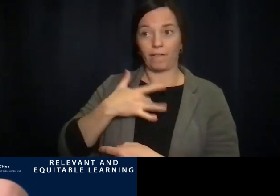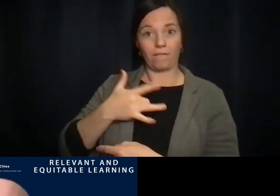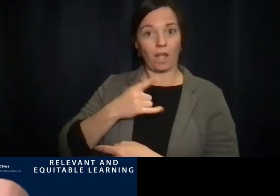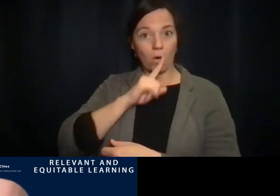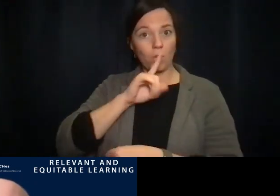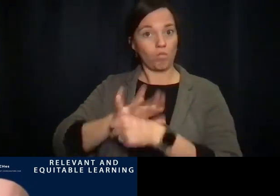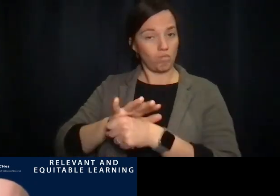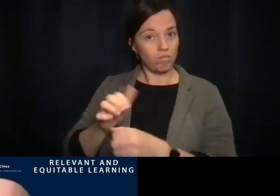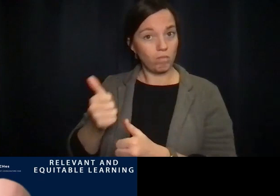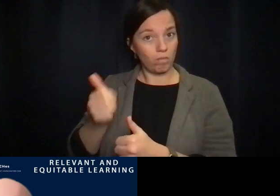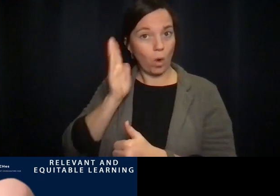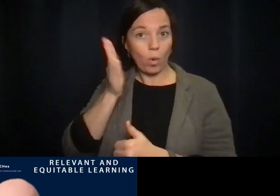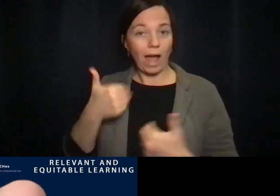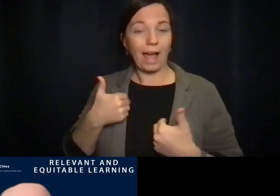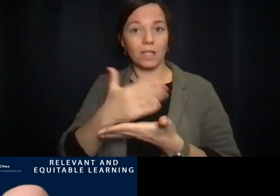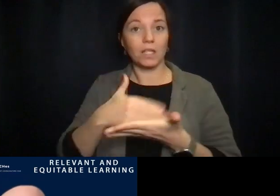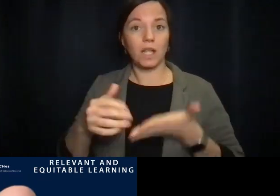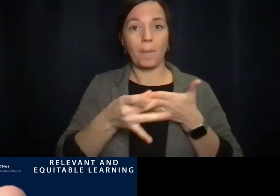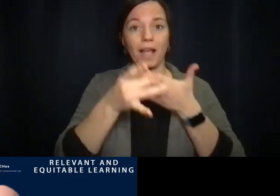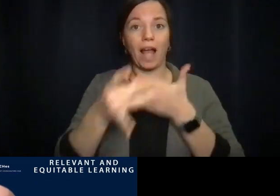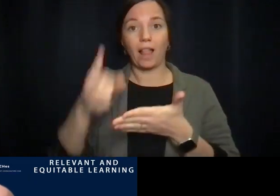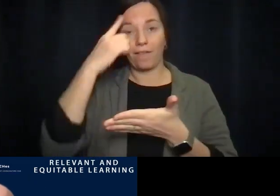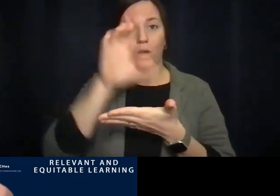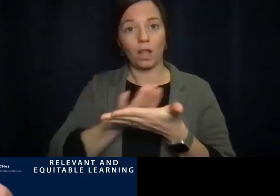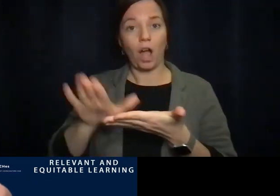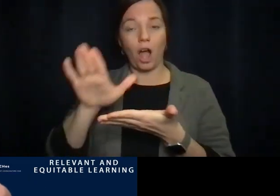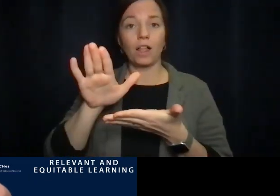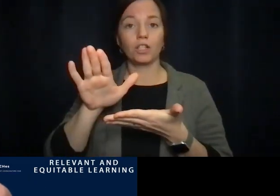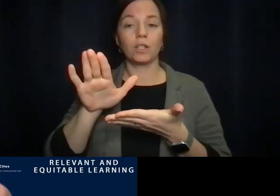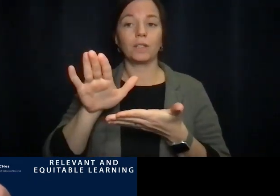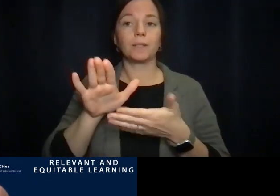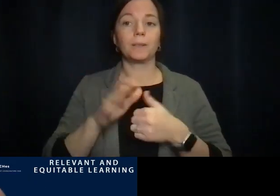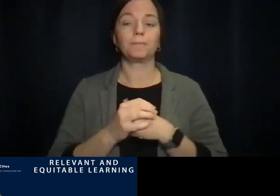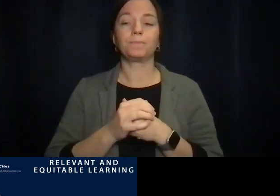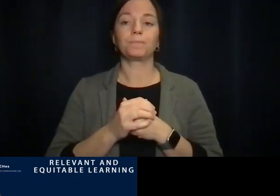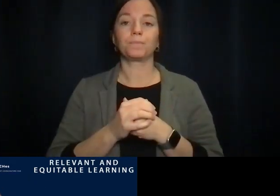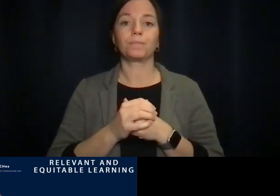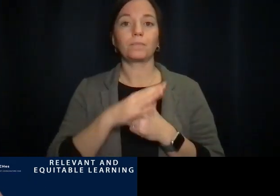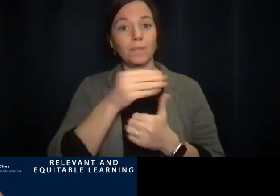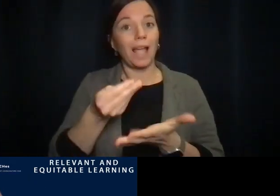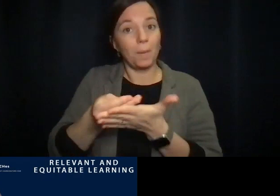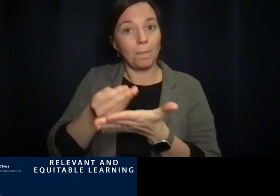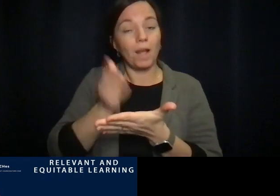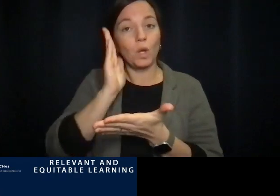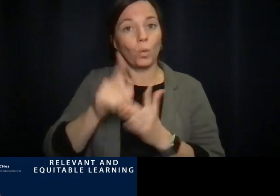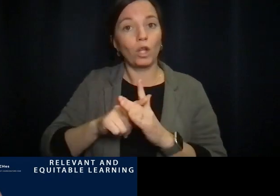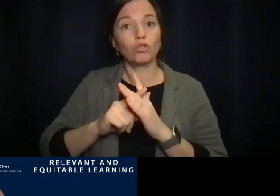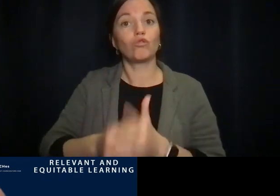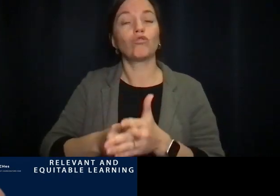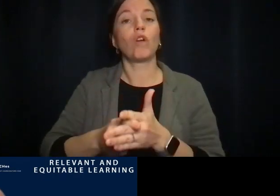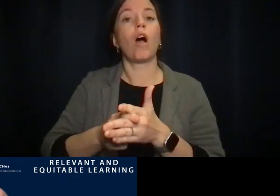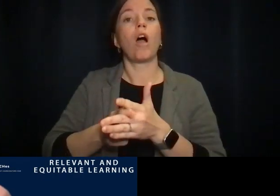there is going to be some guideline to colleges, and ultimately, money will start flowing in the direction